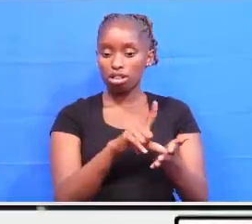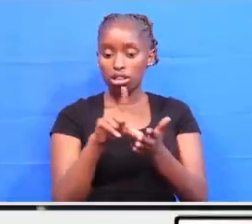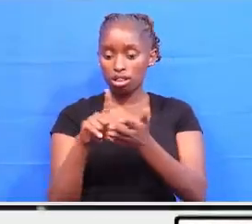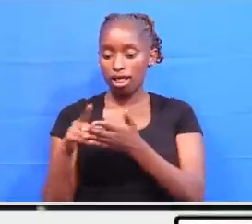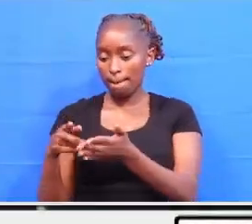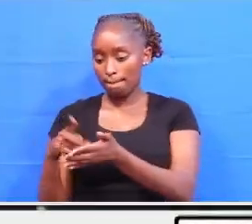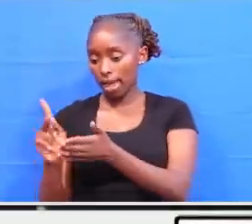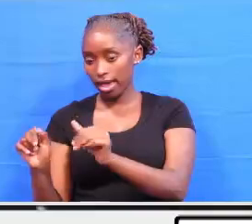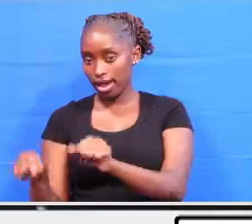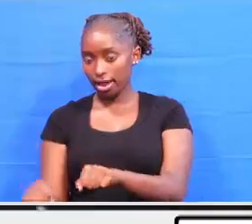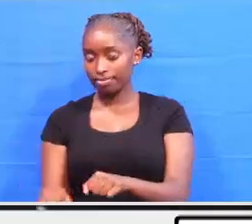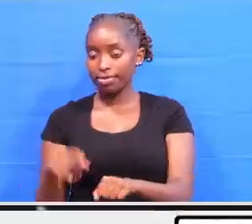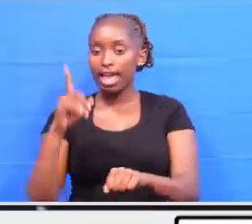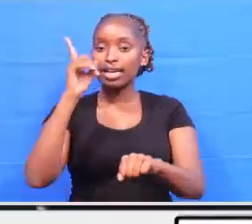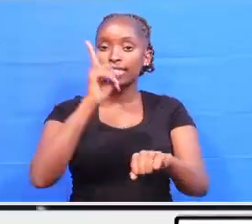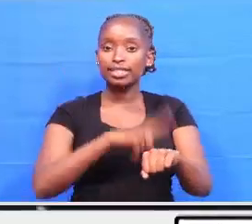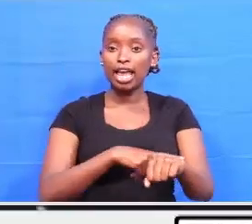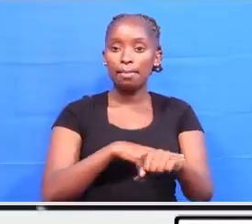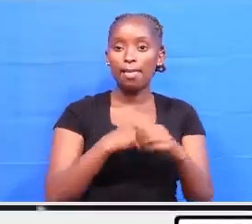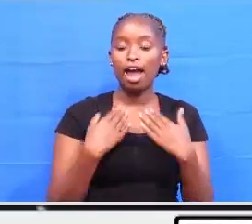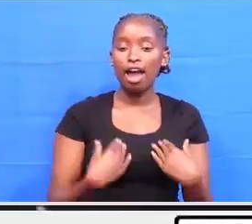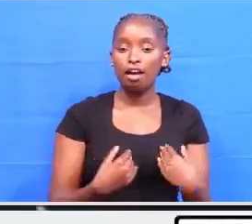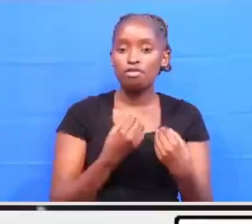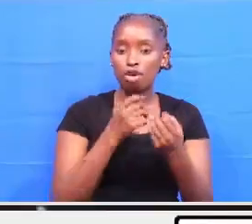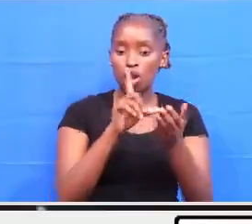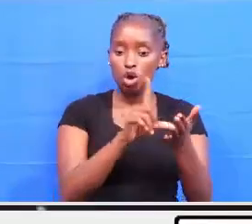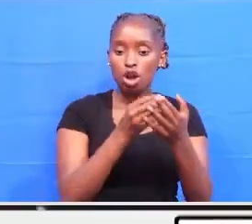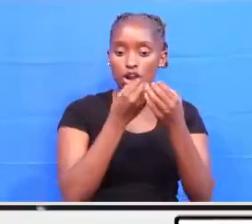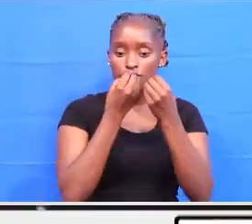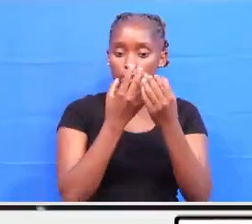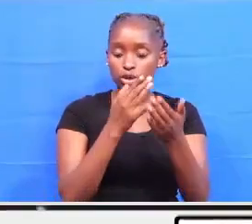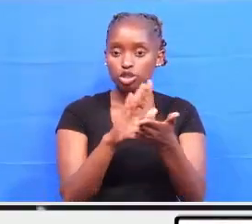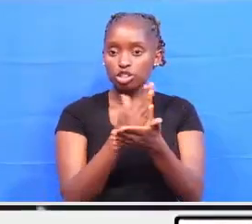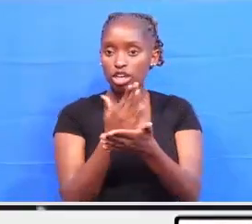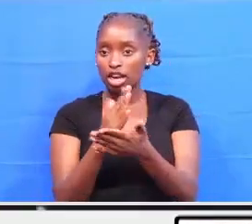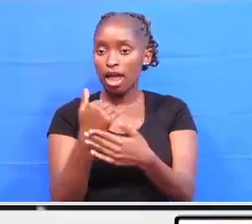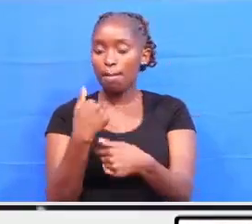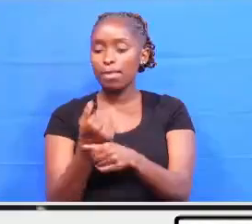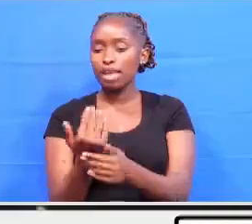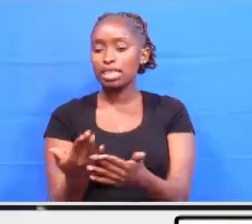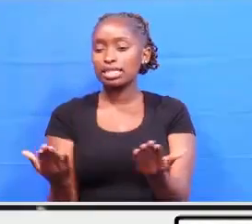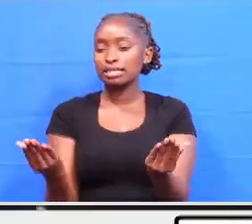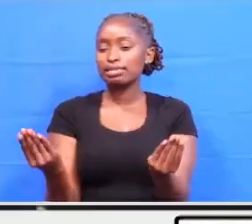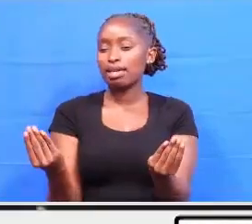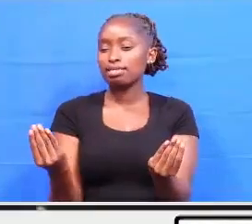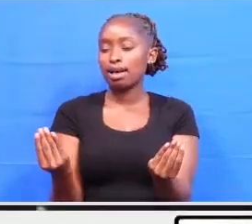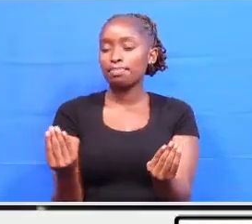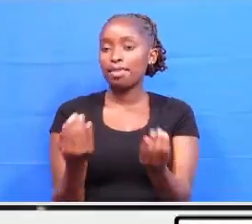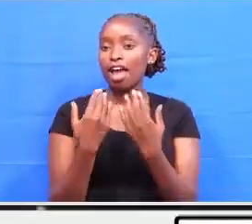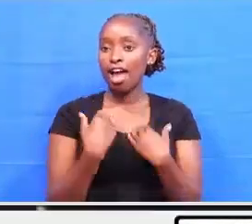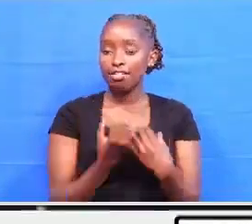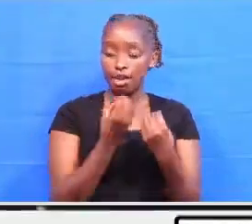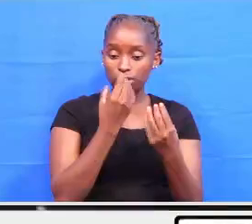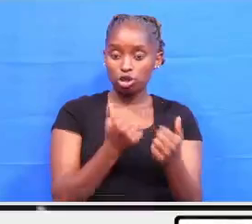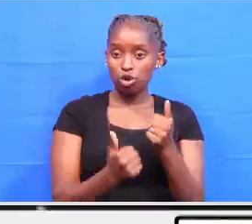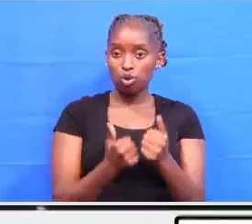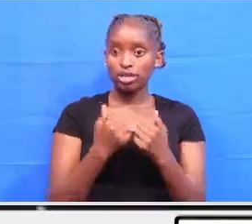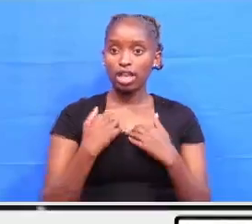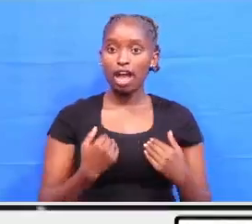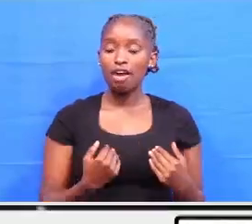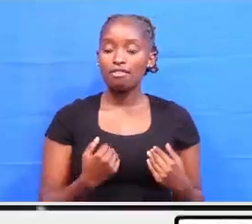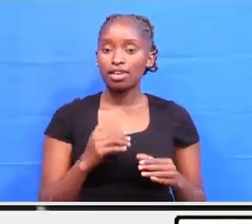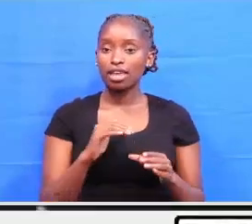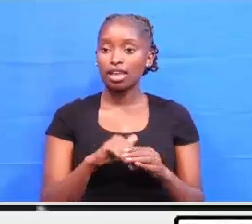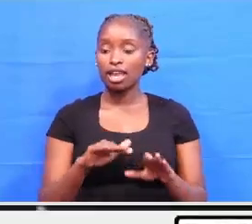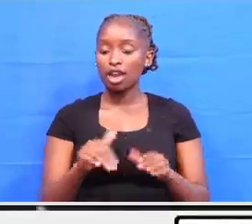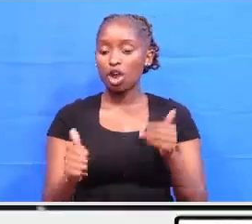it comes to, you know, the credit information sharing, you've made this a little bit easier. There is this information. It's already on a hub